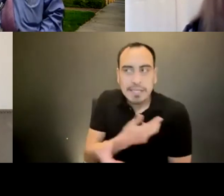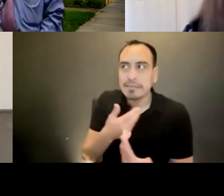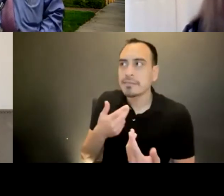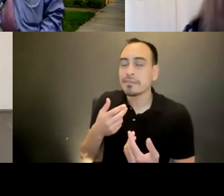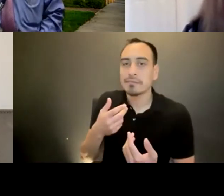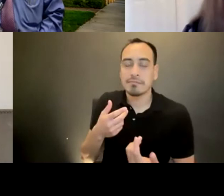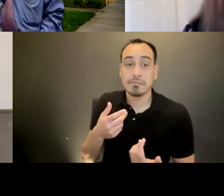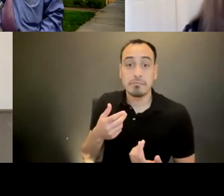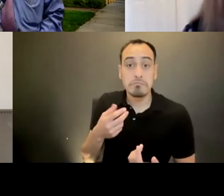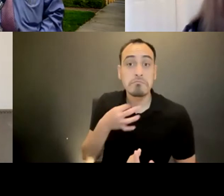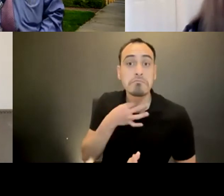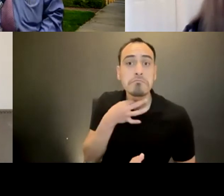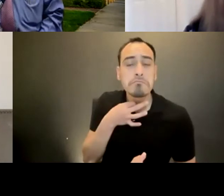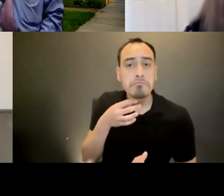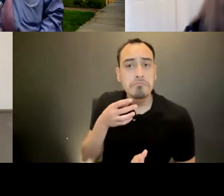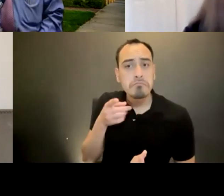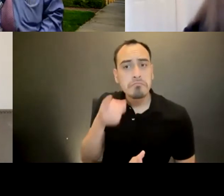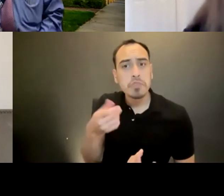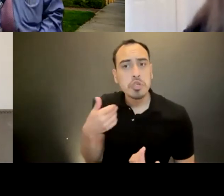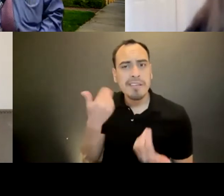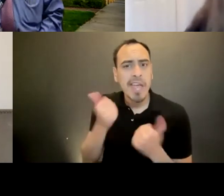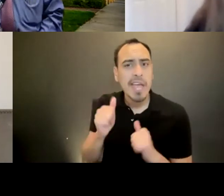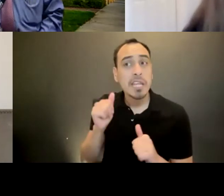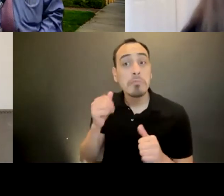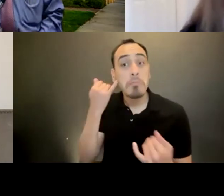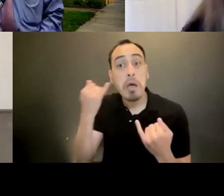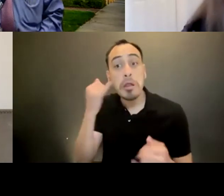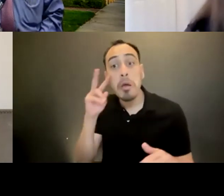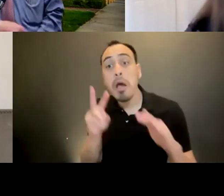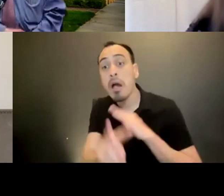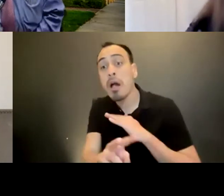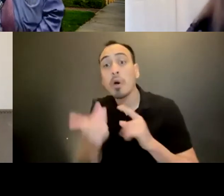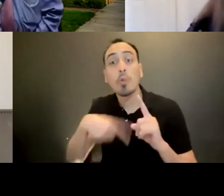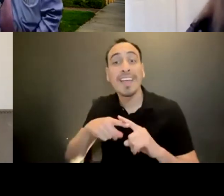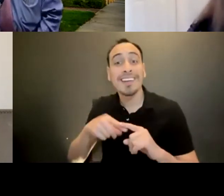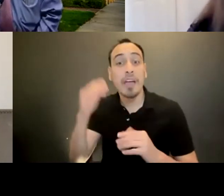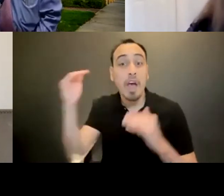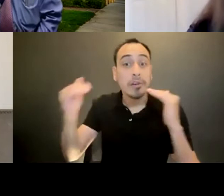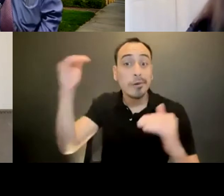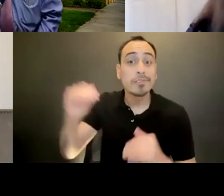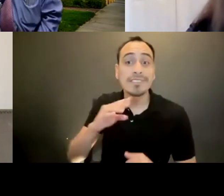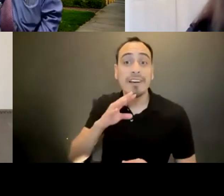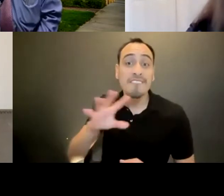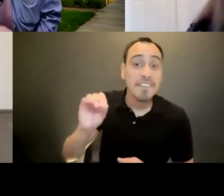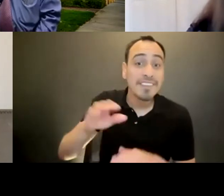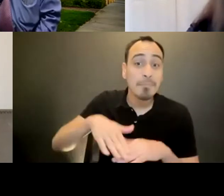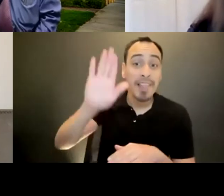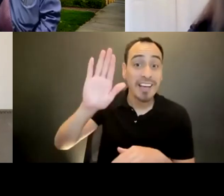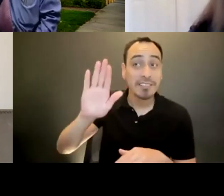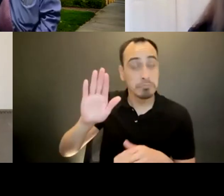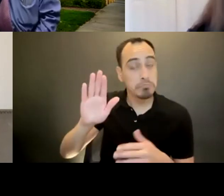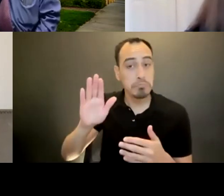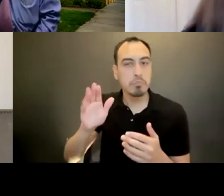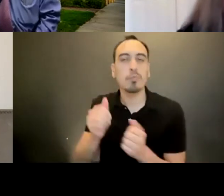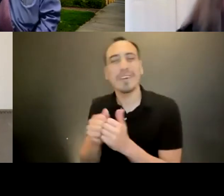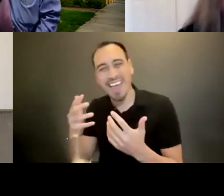Any projections on when adults 50 plus will be eligible, assuming no other underlying conditions or